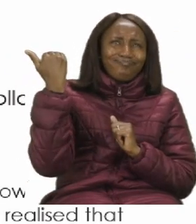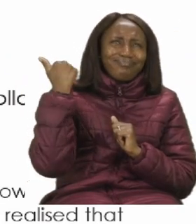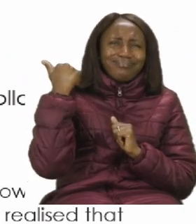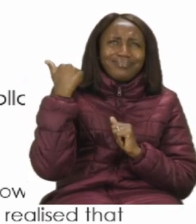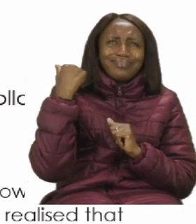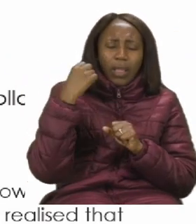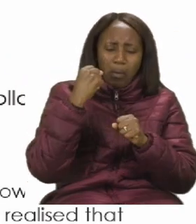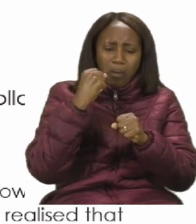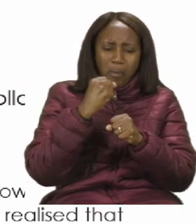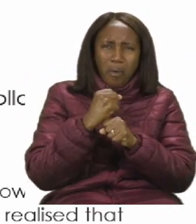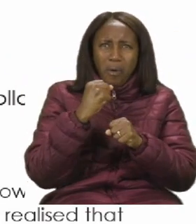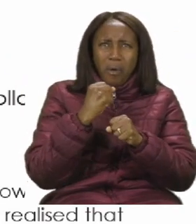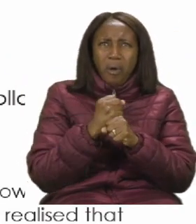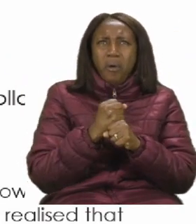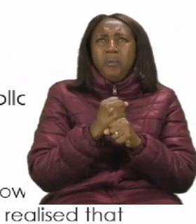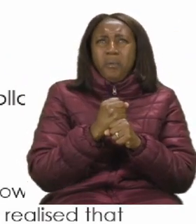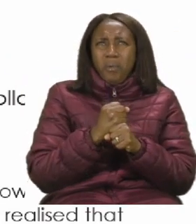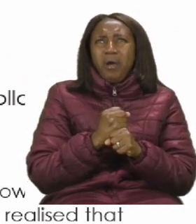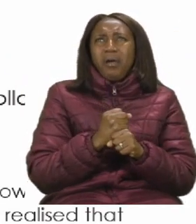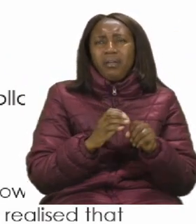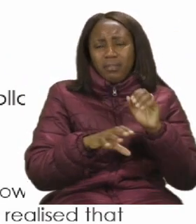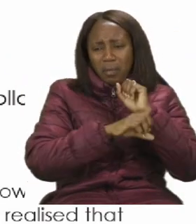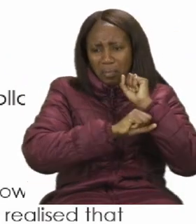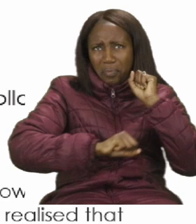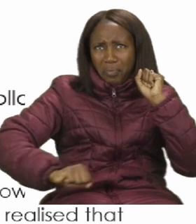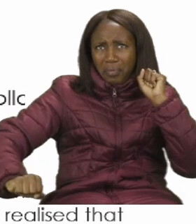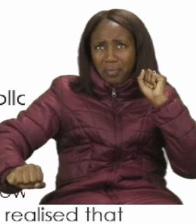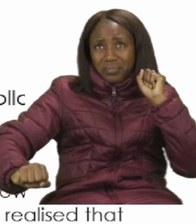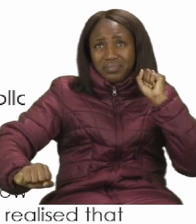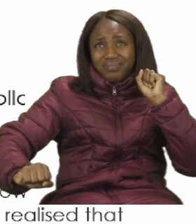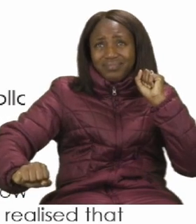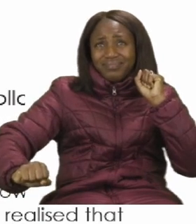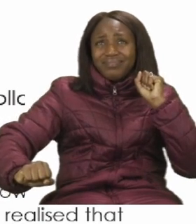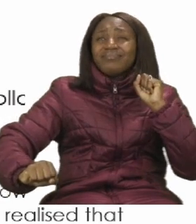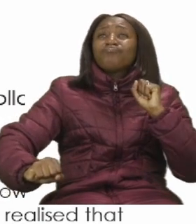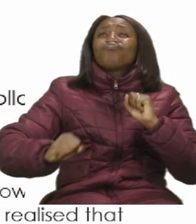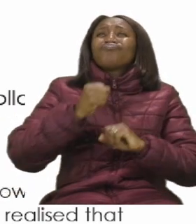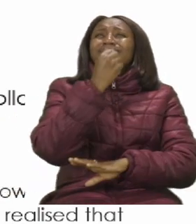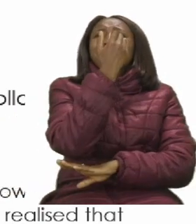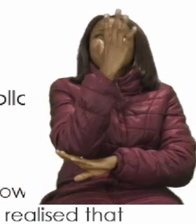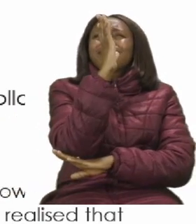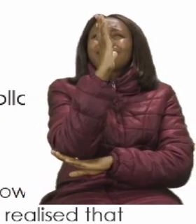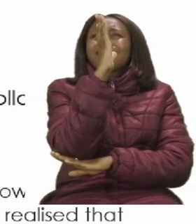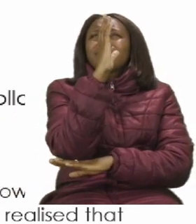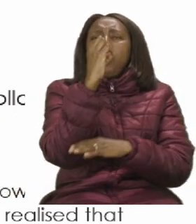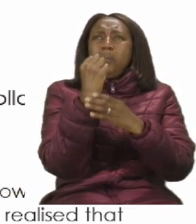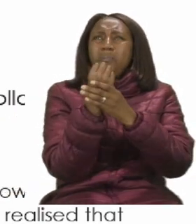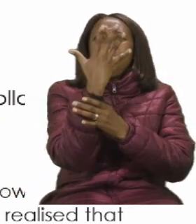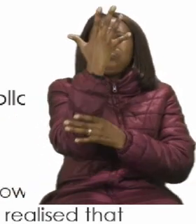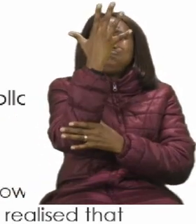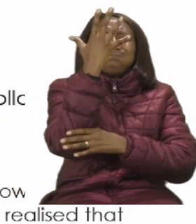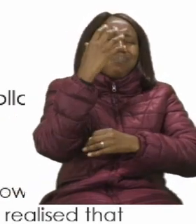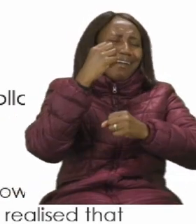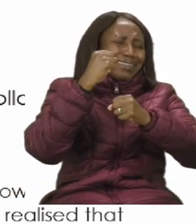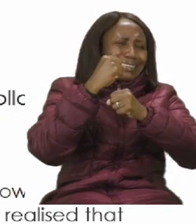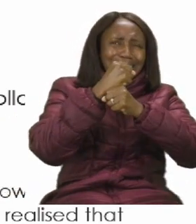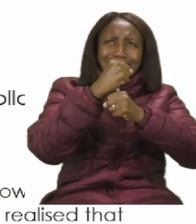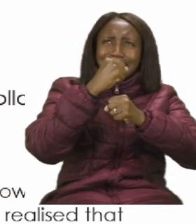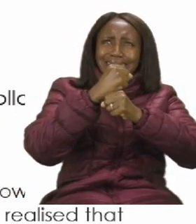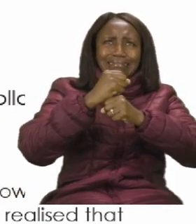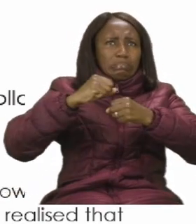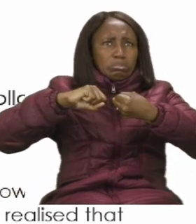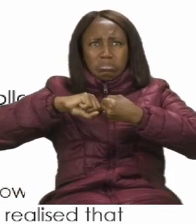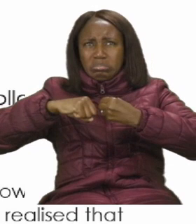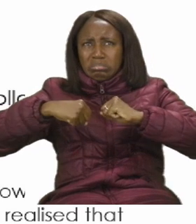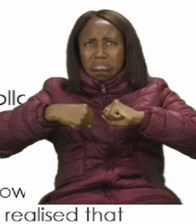Once upon a time, in a very dry land, a tree